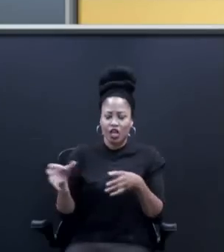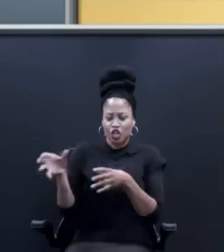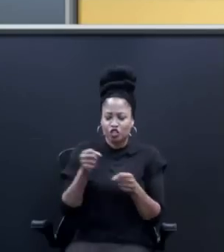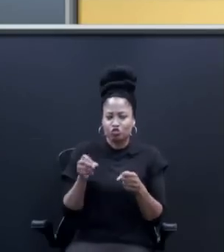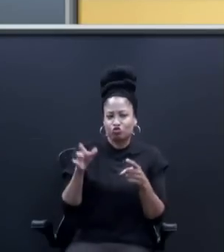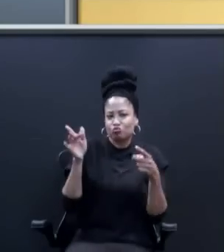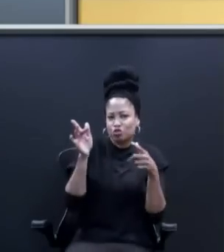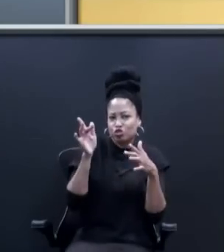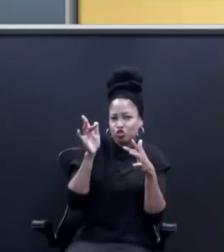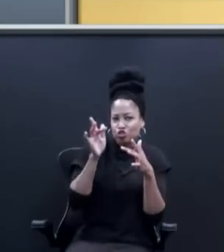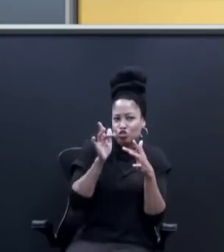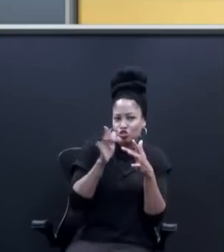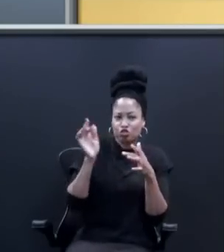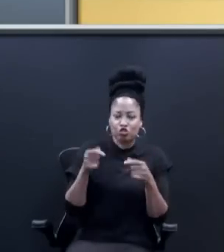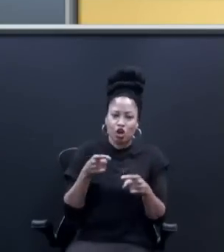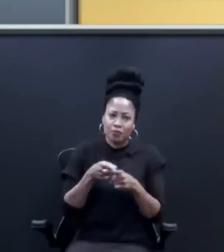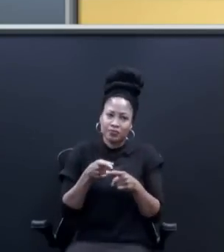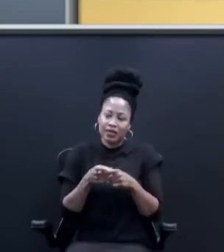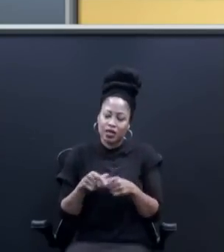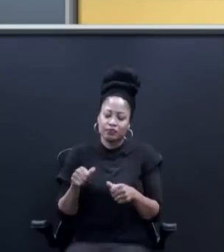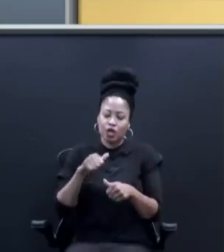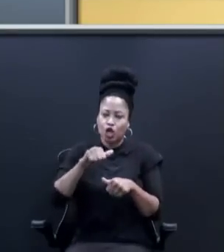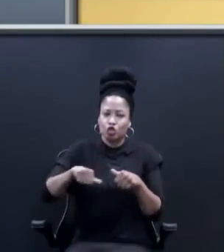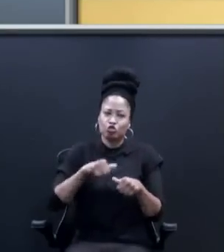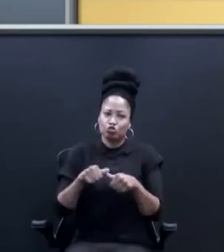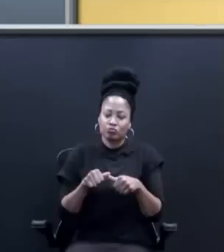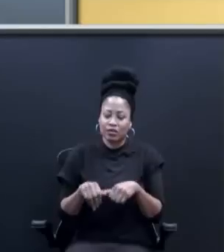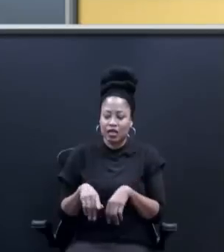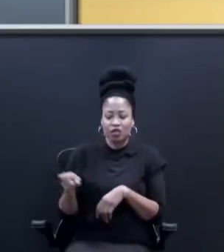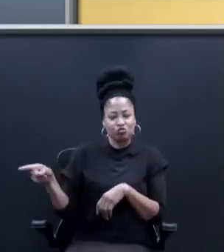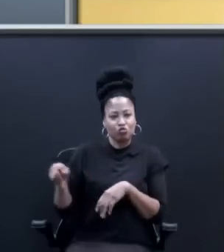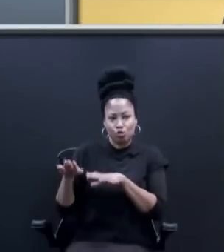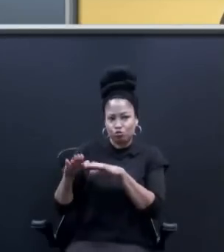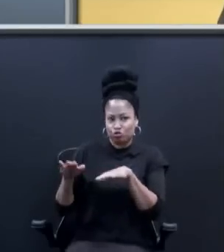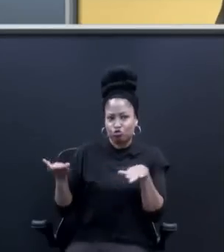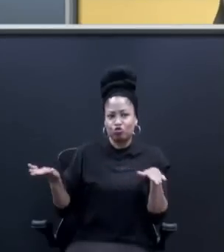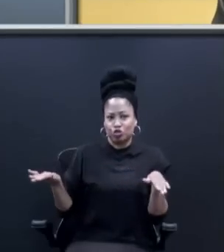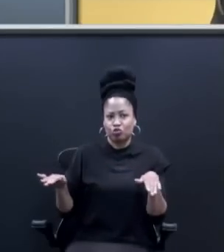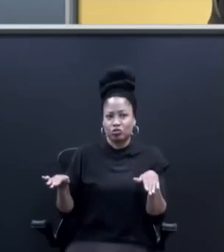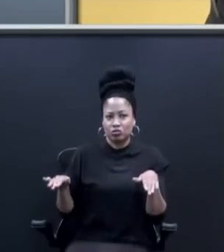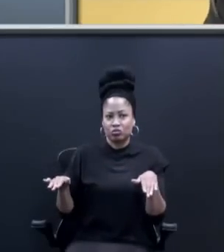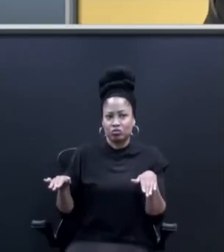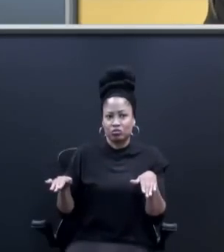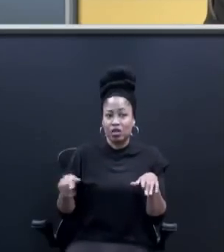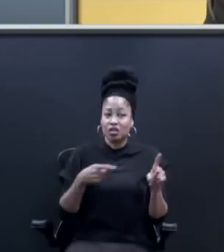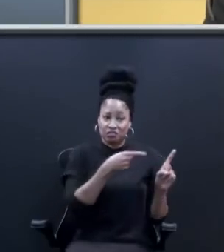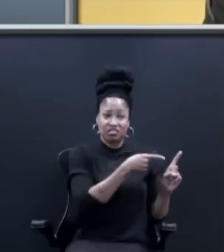did it. The roll in the way of the flesh, sisters and brothers.